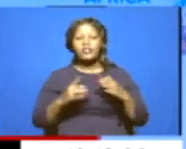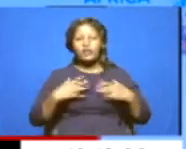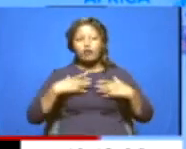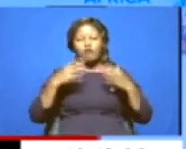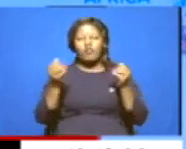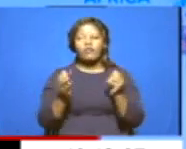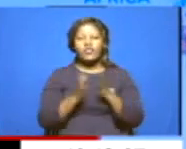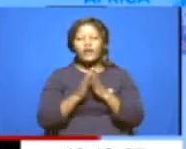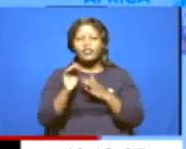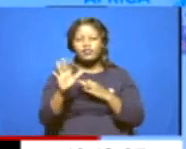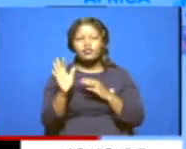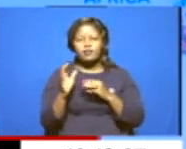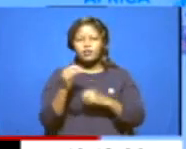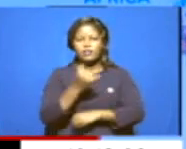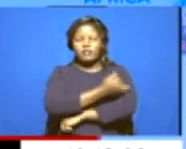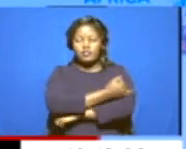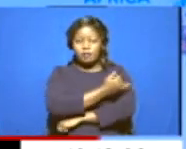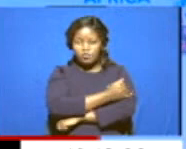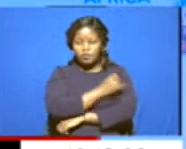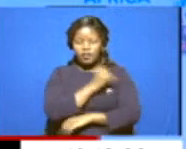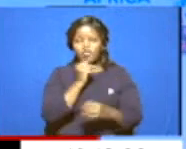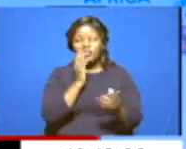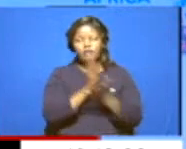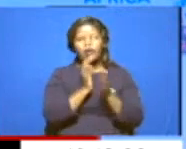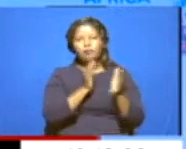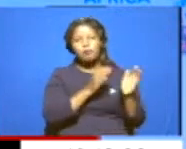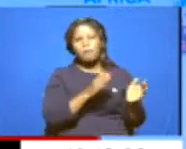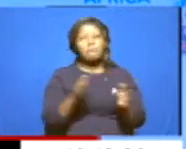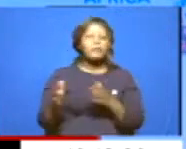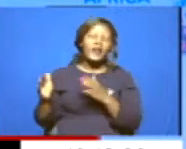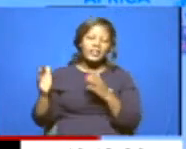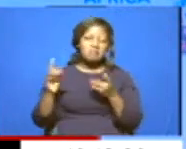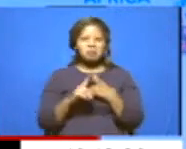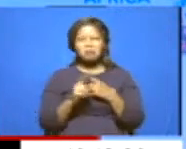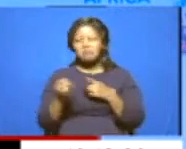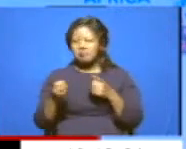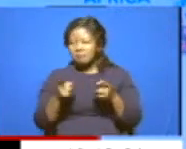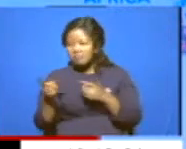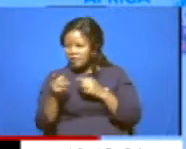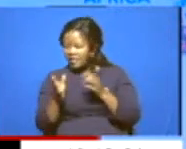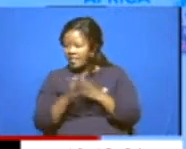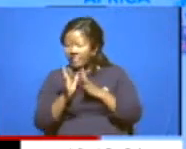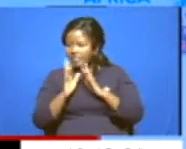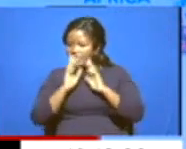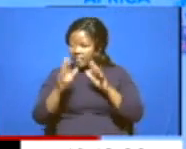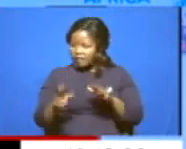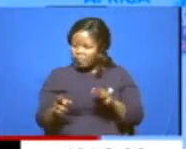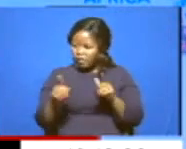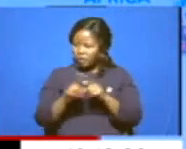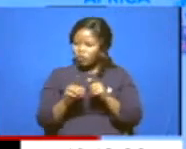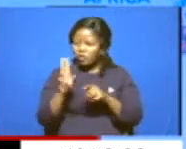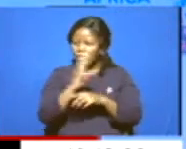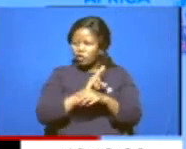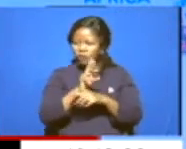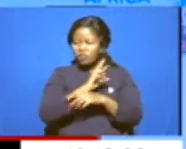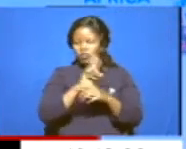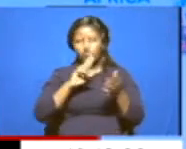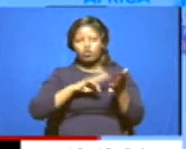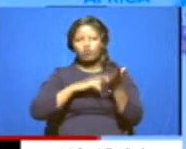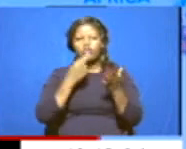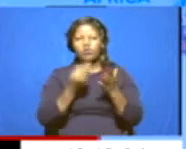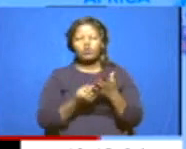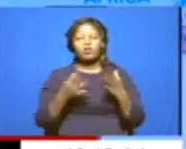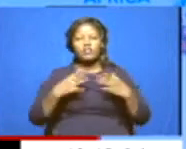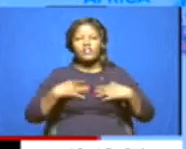agencies in real-time planning, tracking, and reporting on the utilization of resources in the health sector.